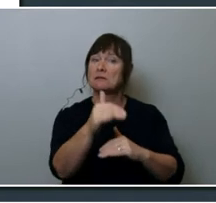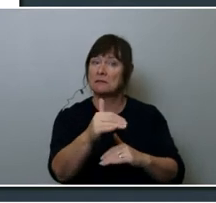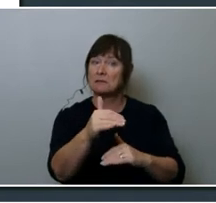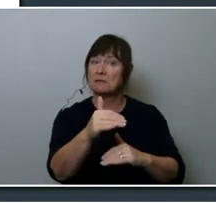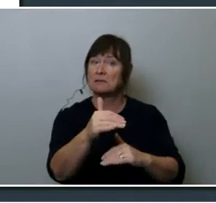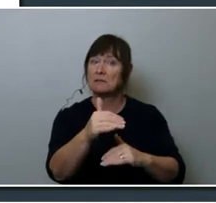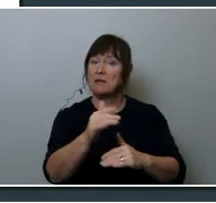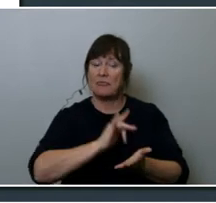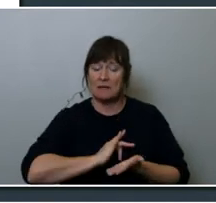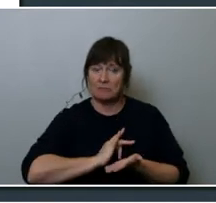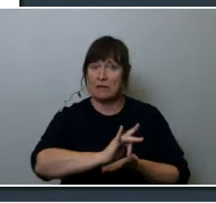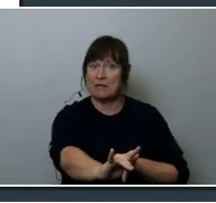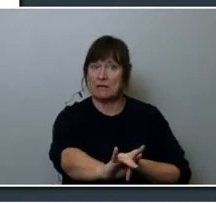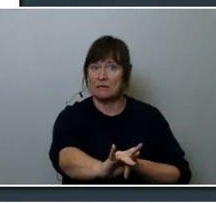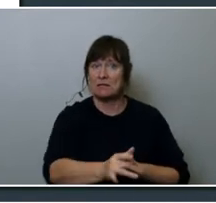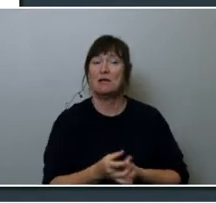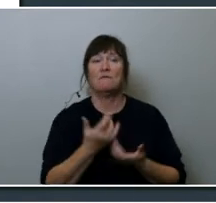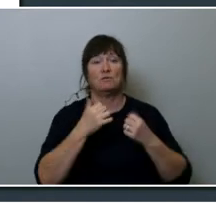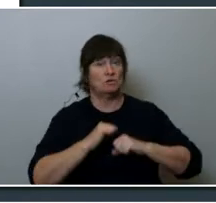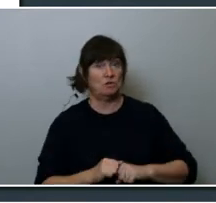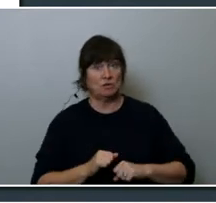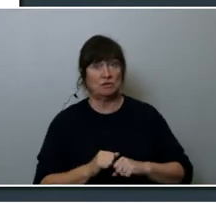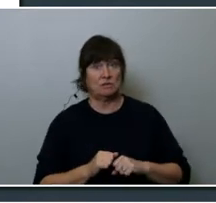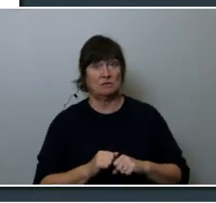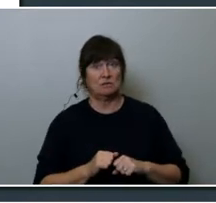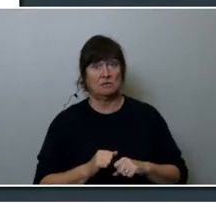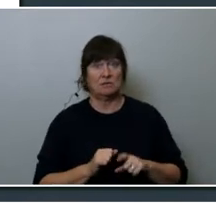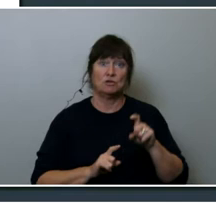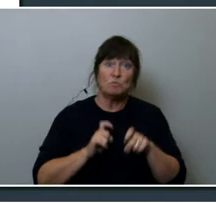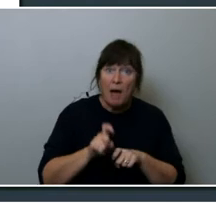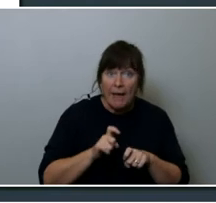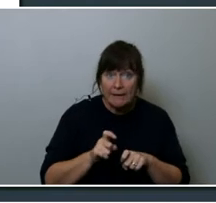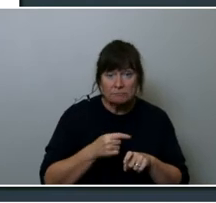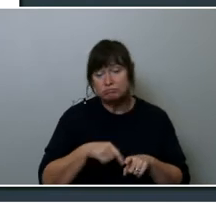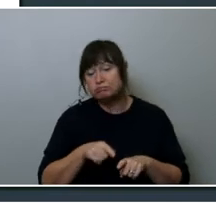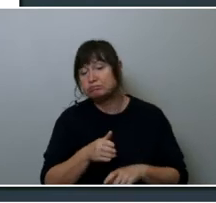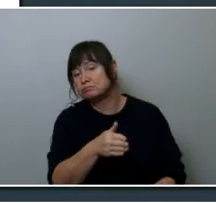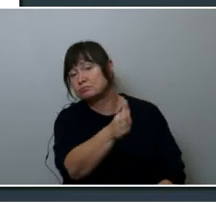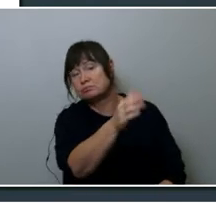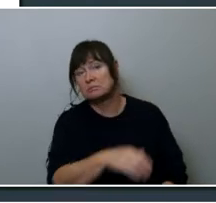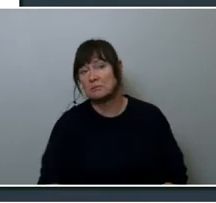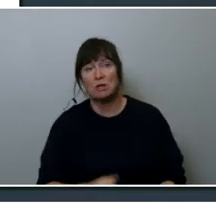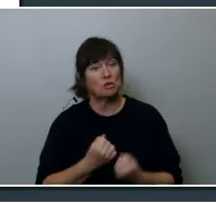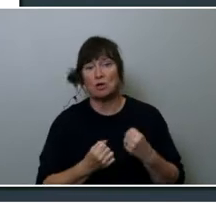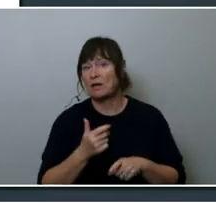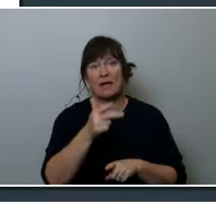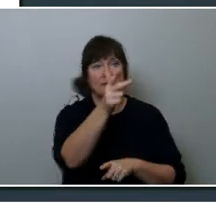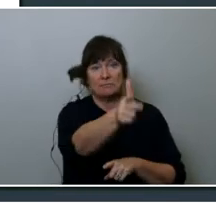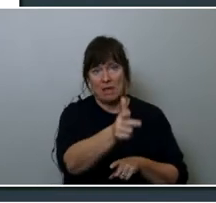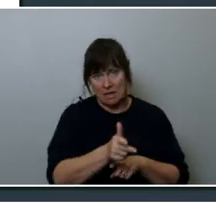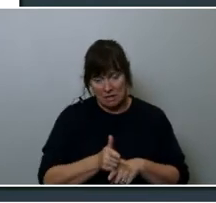it would be cleared for students to be able to, you know, bike, and it would not be, there would not be cars hindering